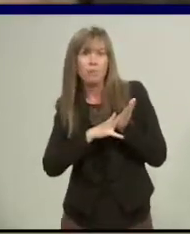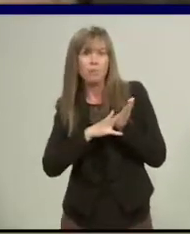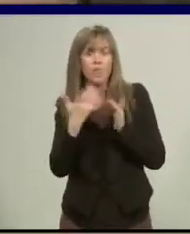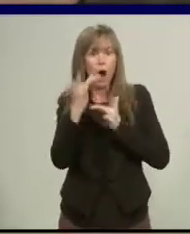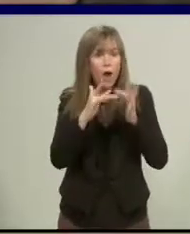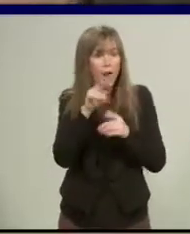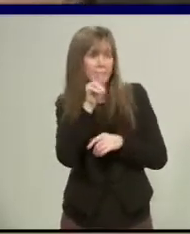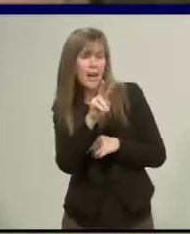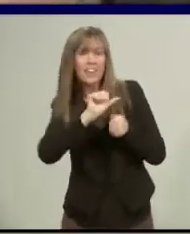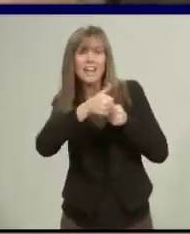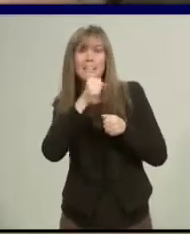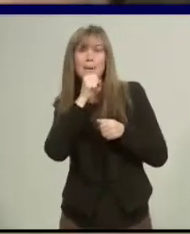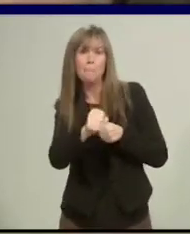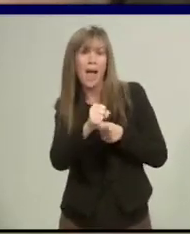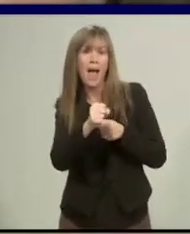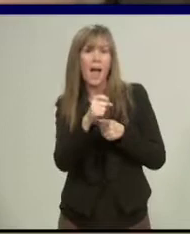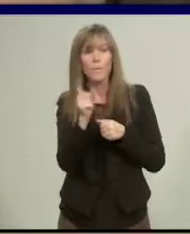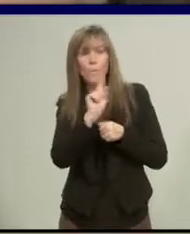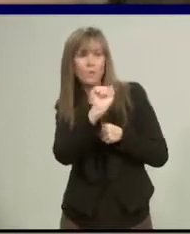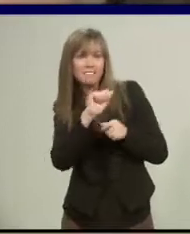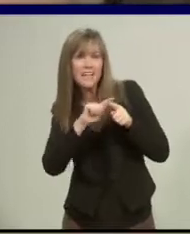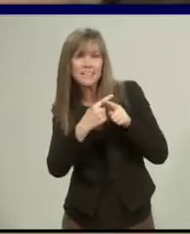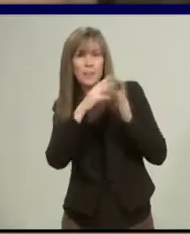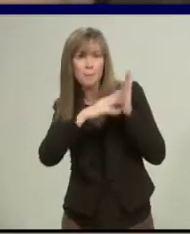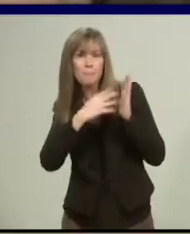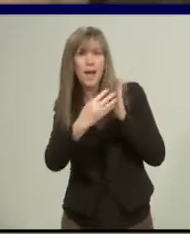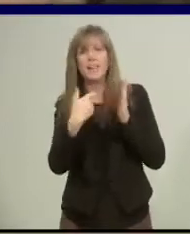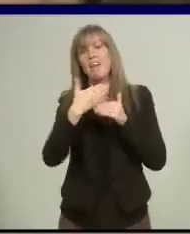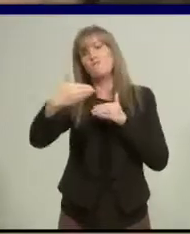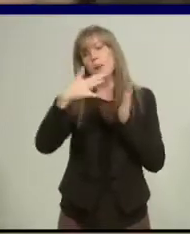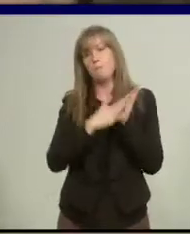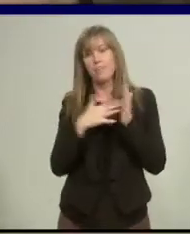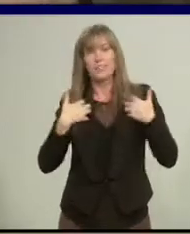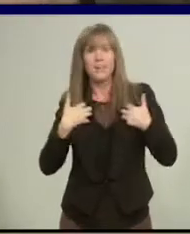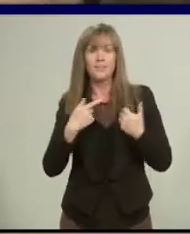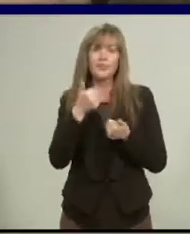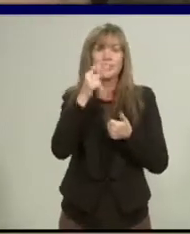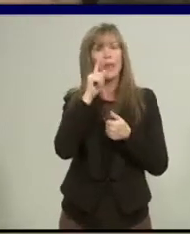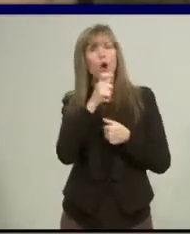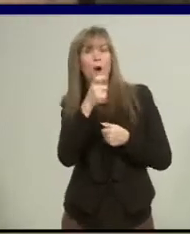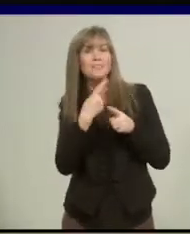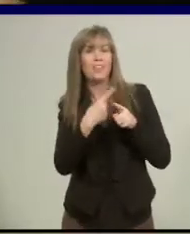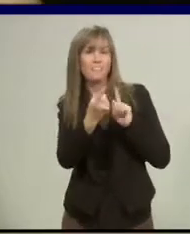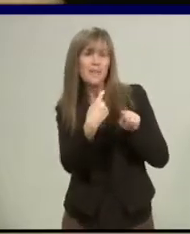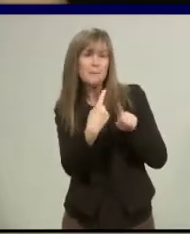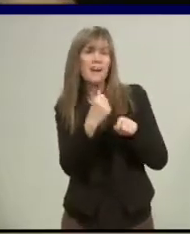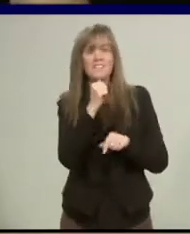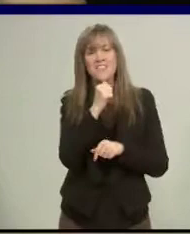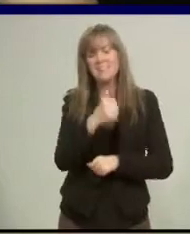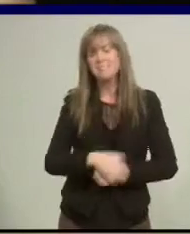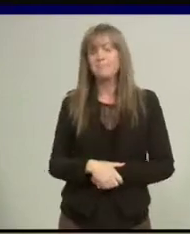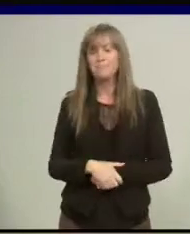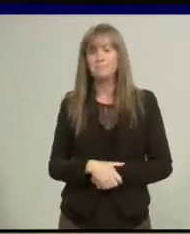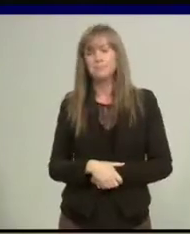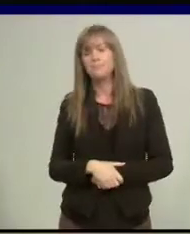band coming out, because we do them as a surprise every month. So yeah, it's great seeing the funny comments and the feedback that we get. Wanting to see